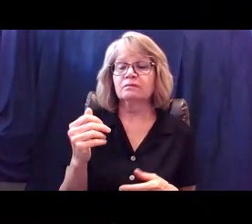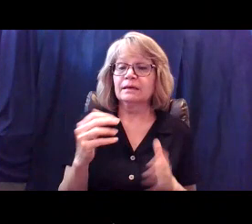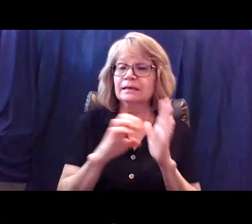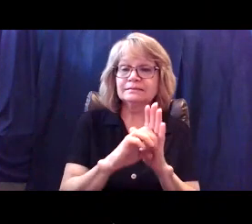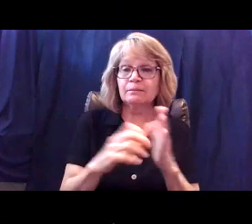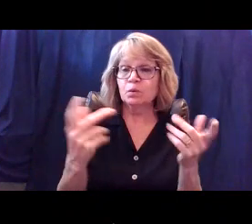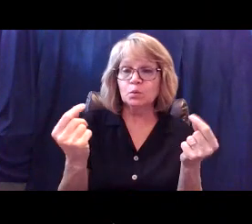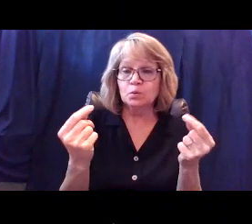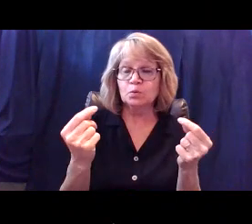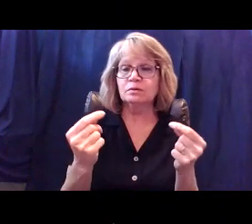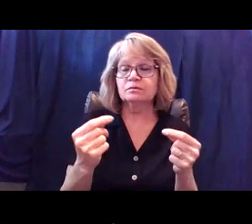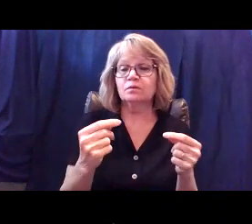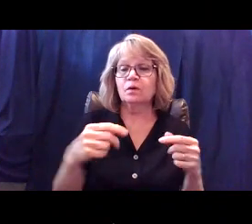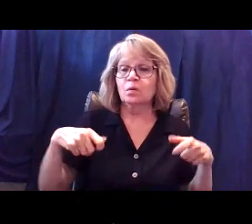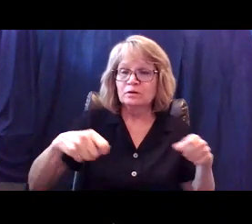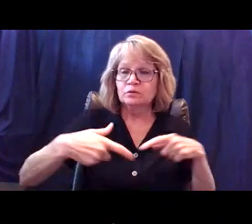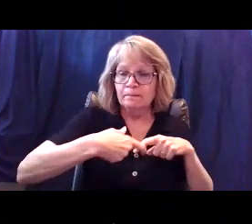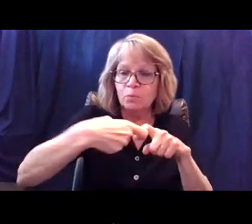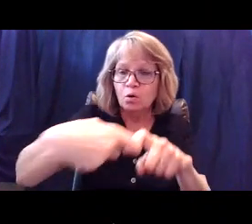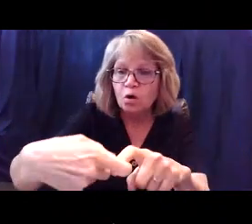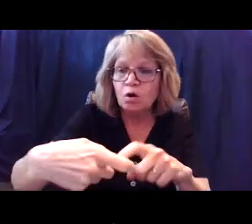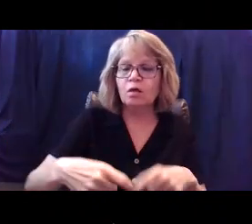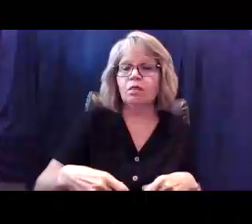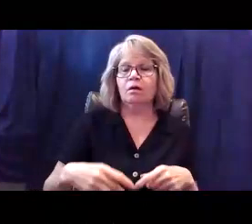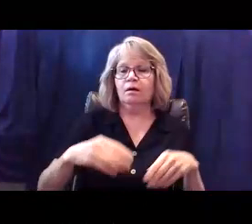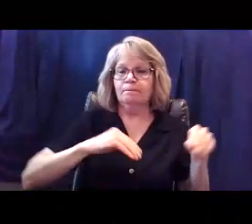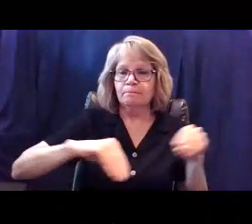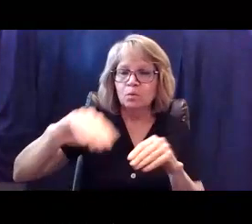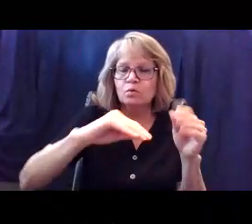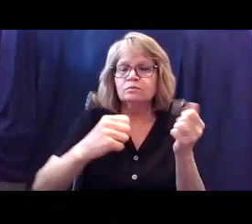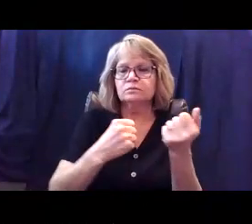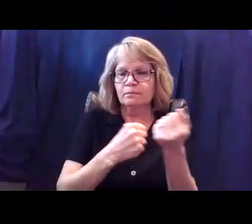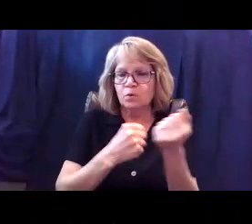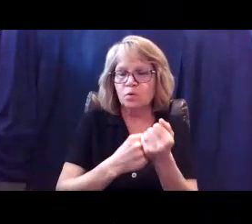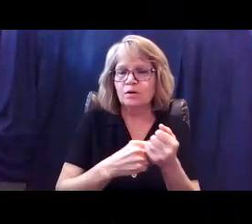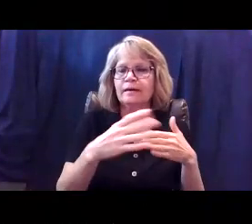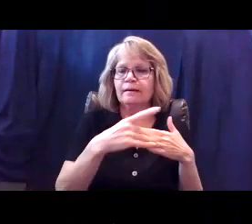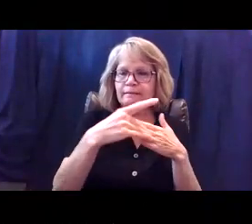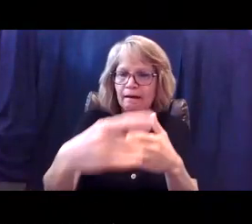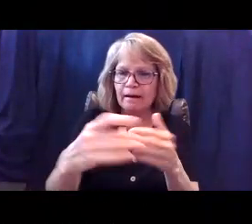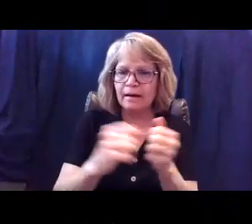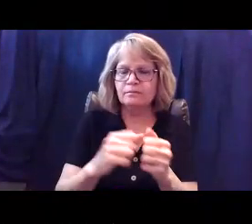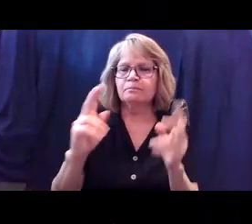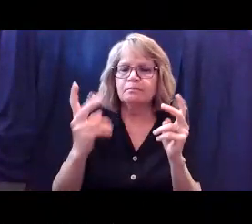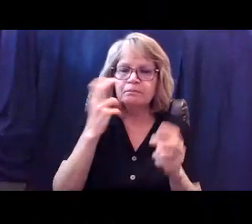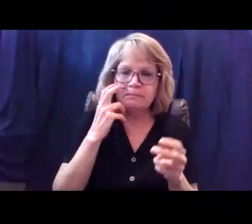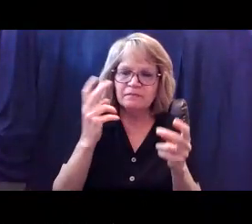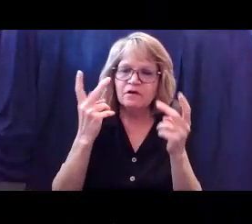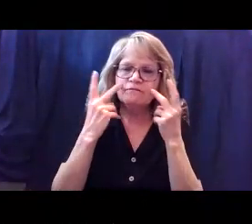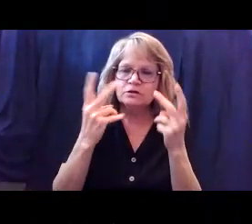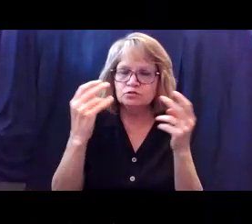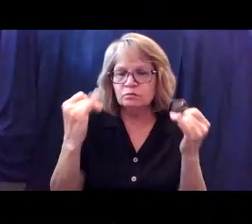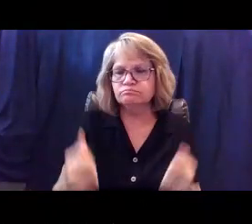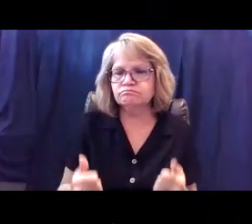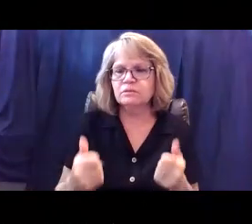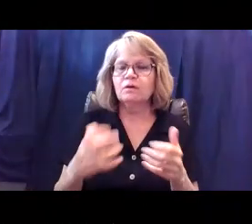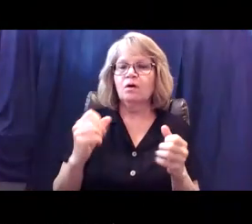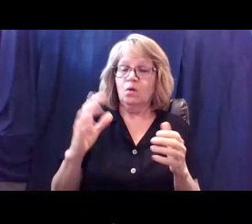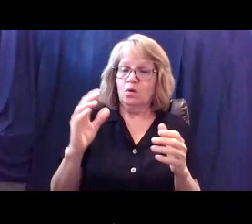include pulling a wheelchair, providing mobility support, guiding individuals with vision impairment, as well as detecting and